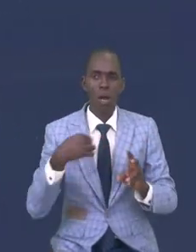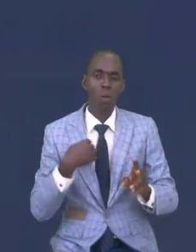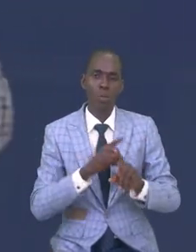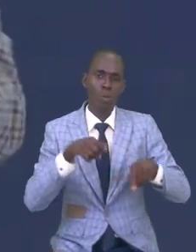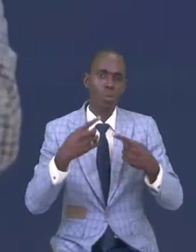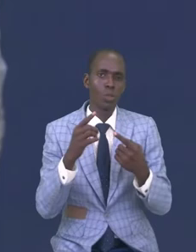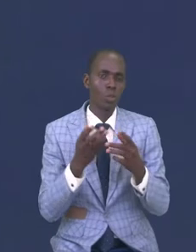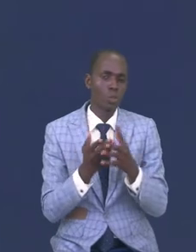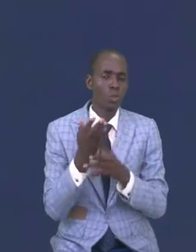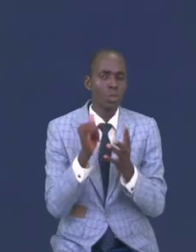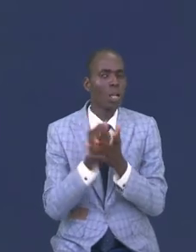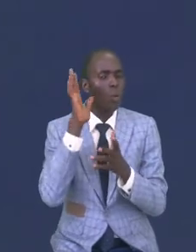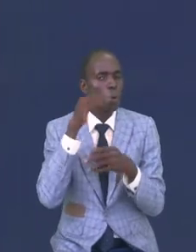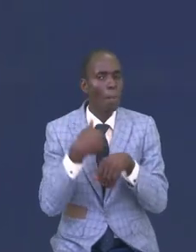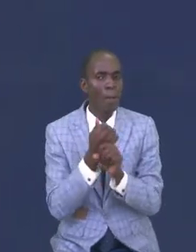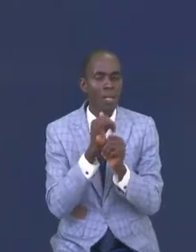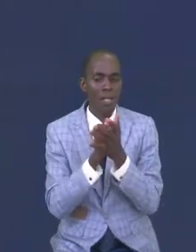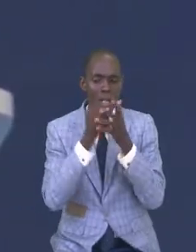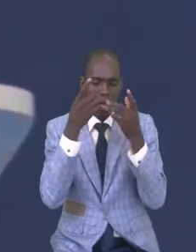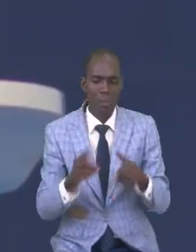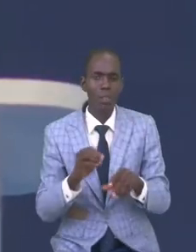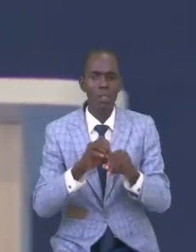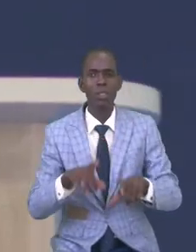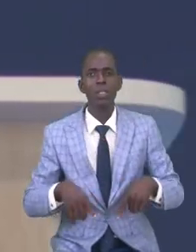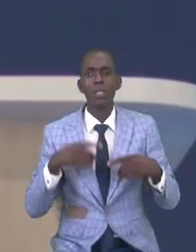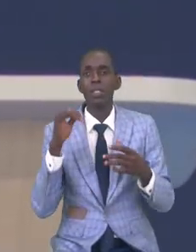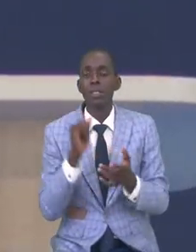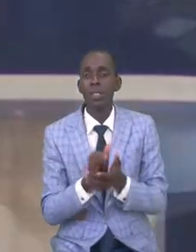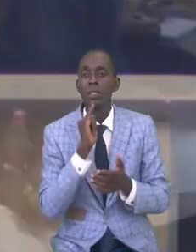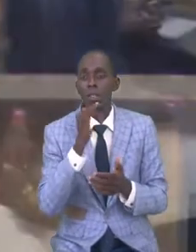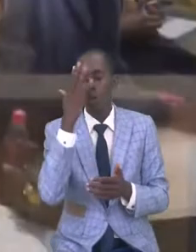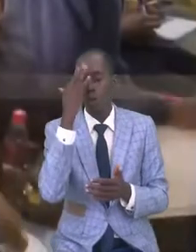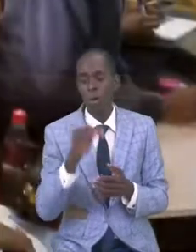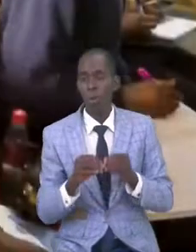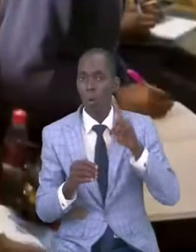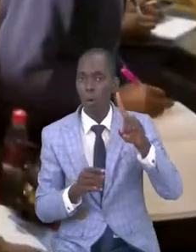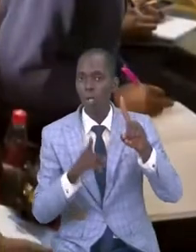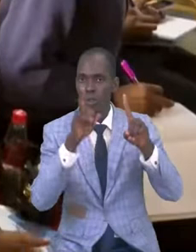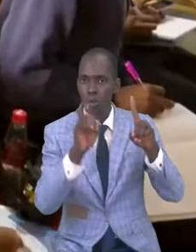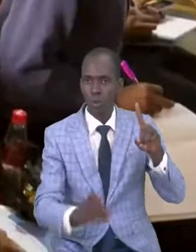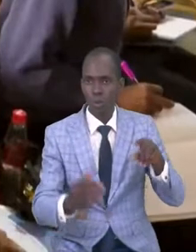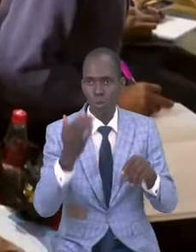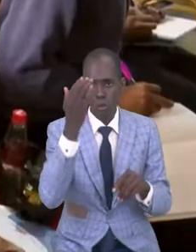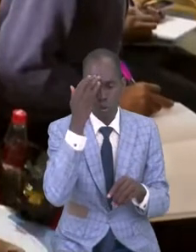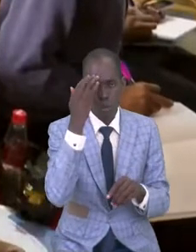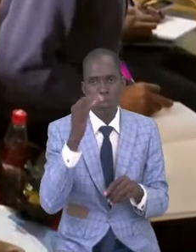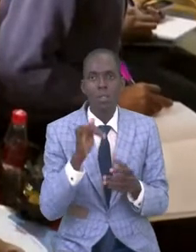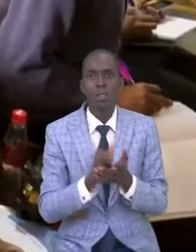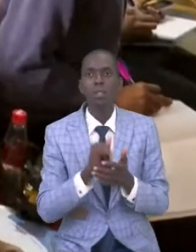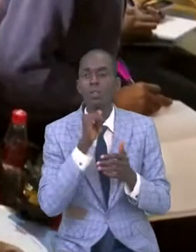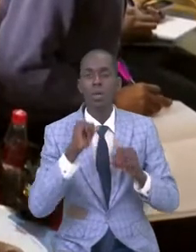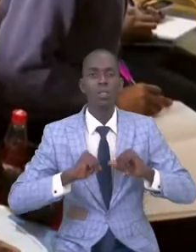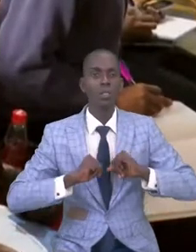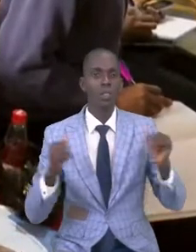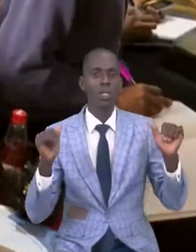that happen in your life? Number one, you recognize undeniable